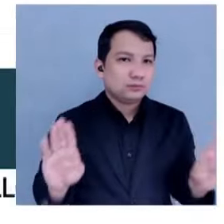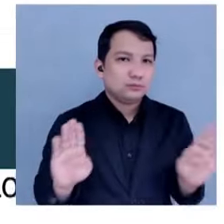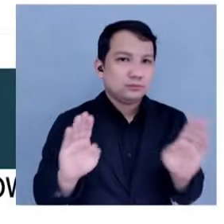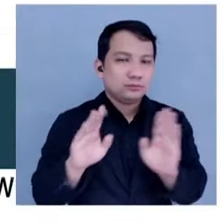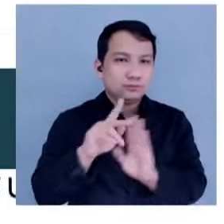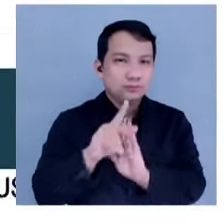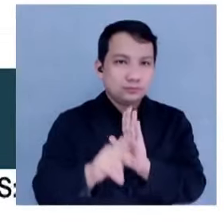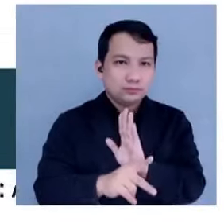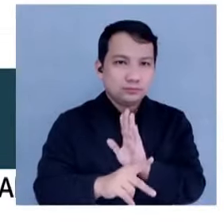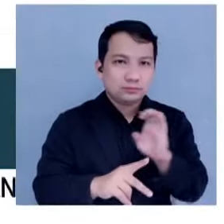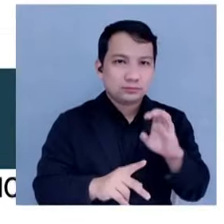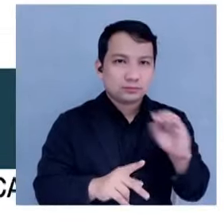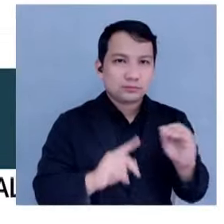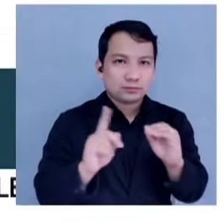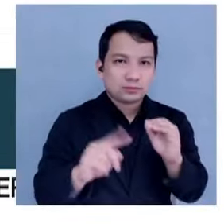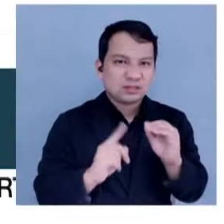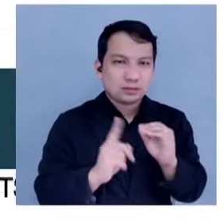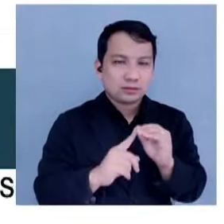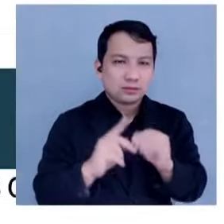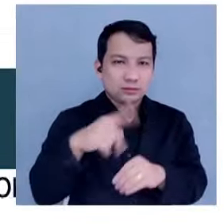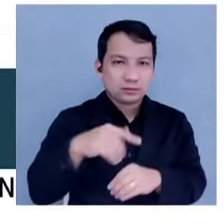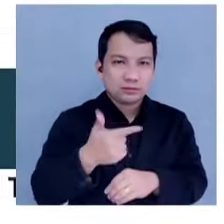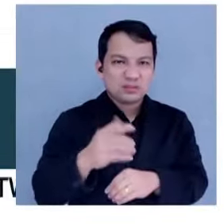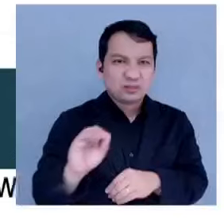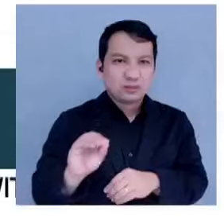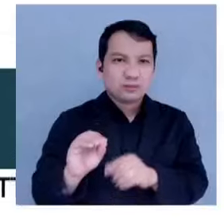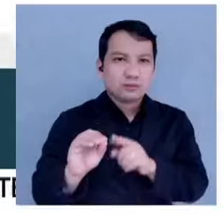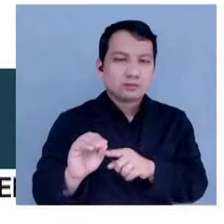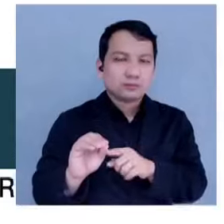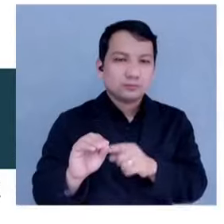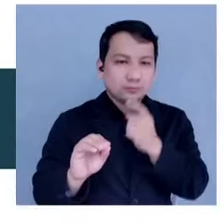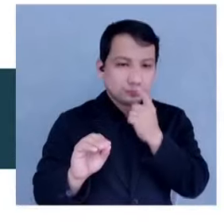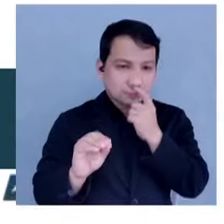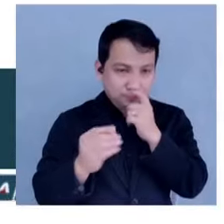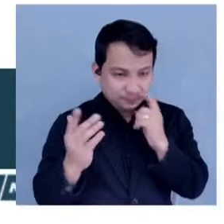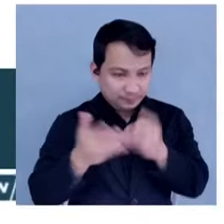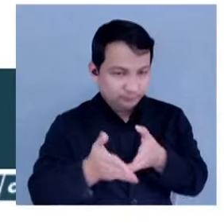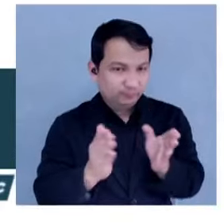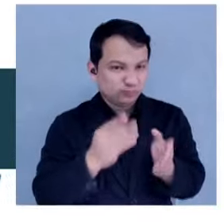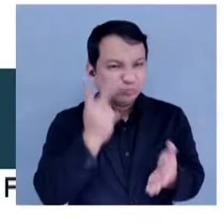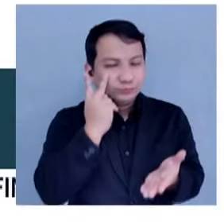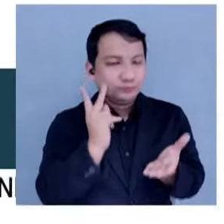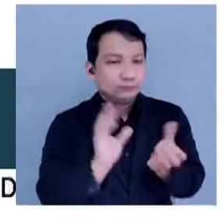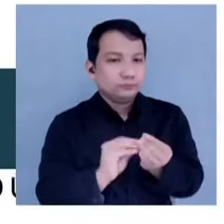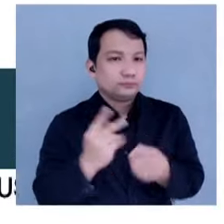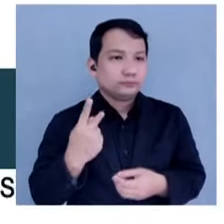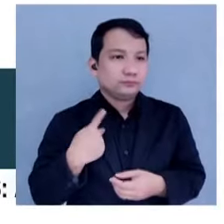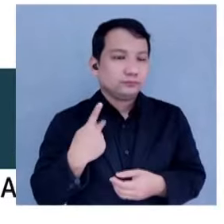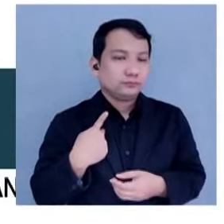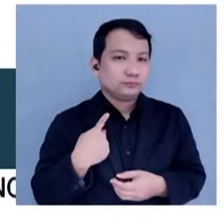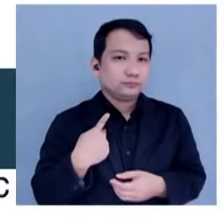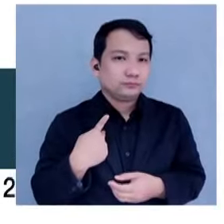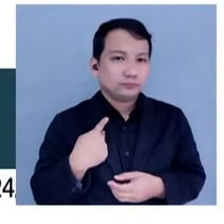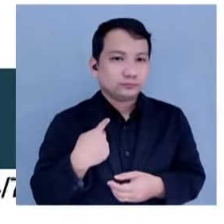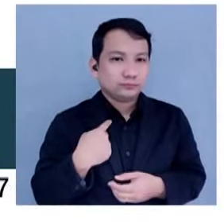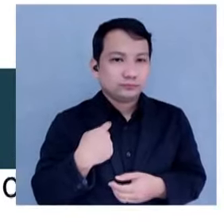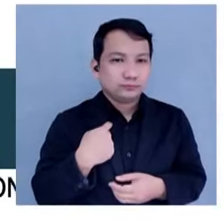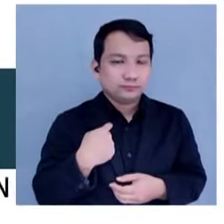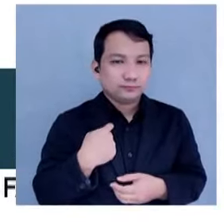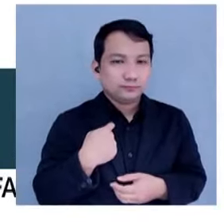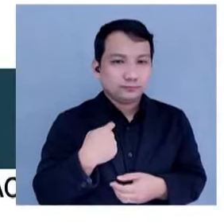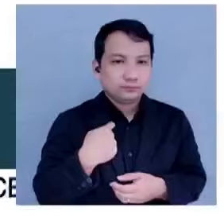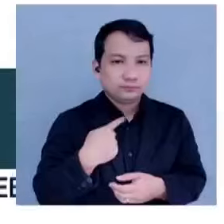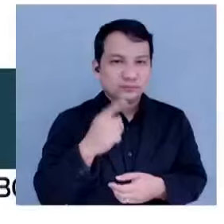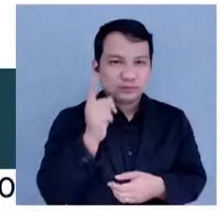EO tungkol sa POGOs. And then we find out that there's this proliferation of fake